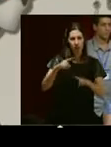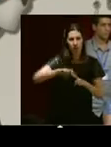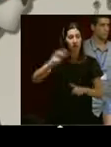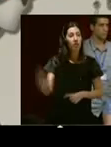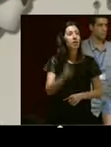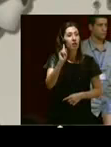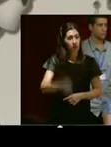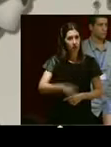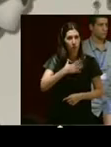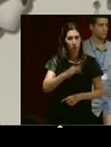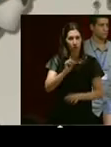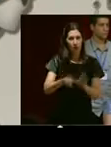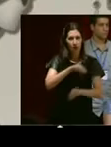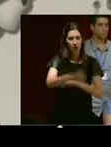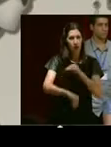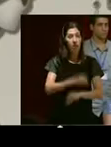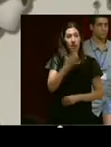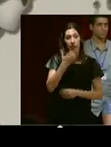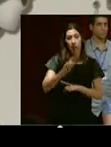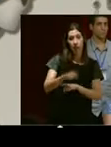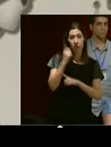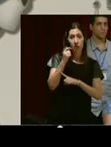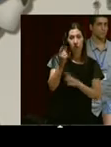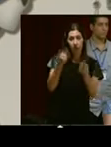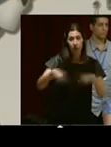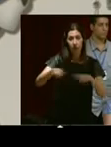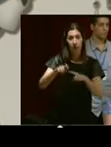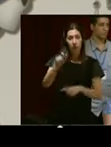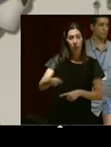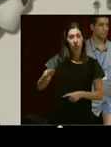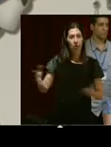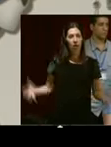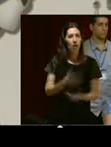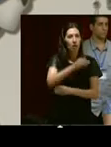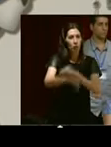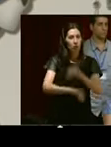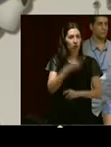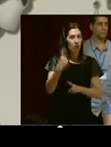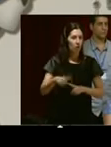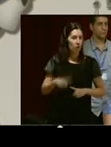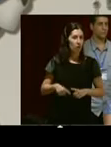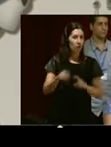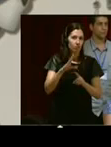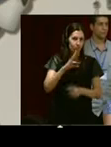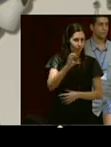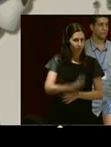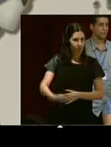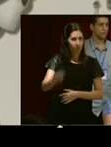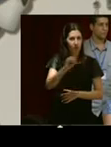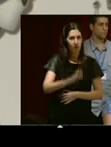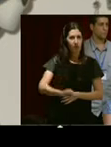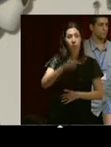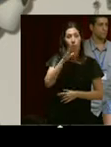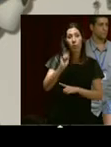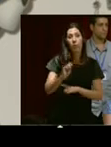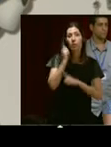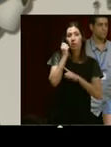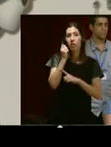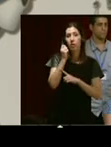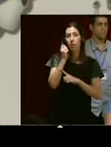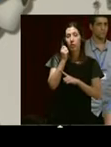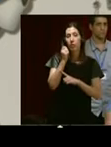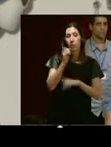of with the steering wheel or with the remote. So if those people are encouraged to use things